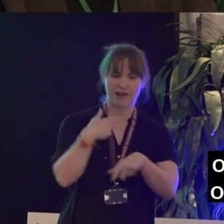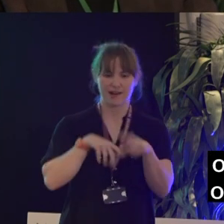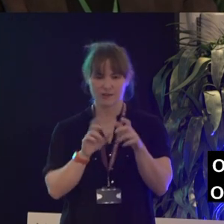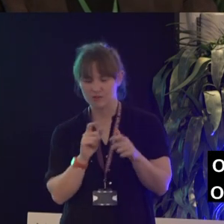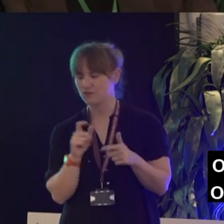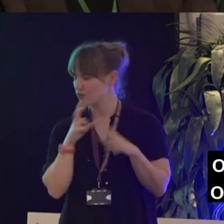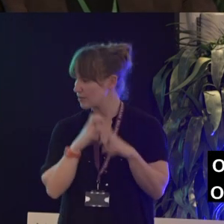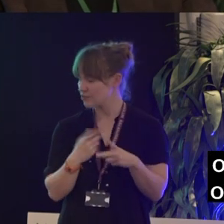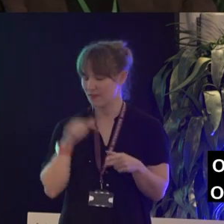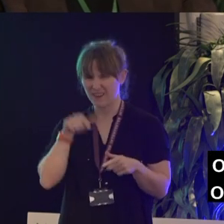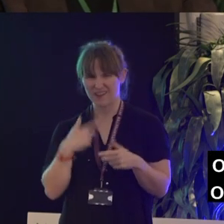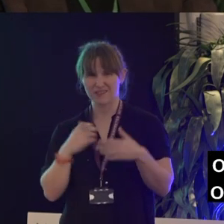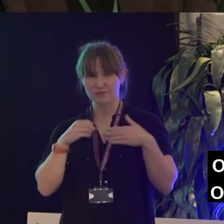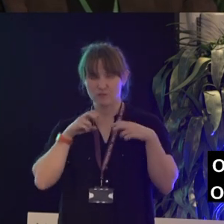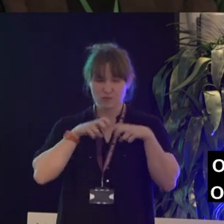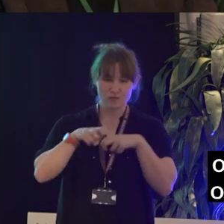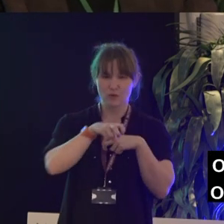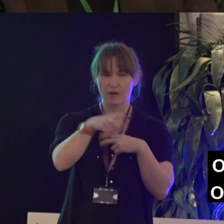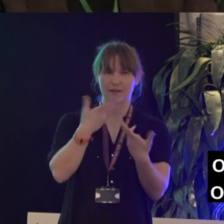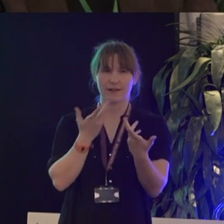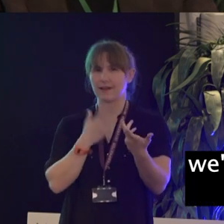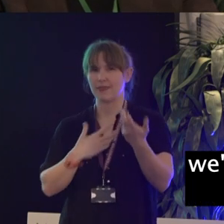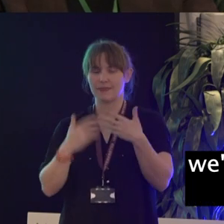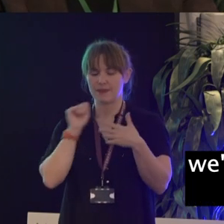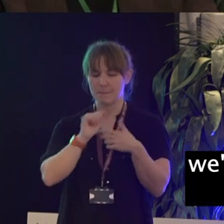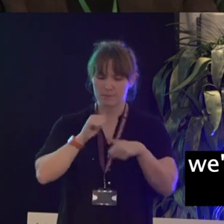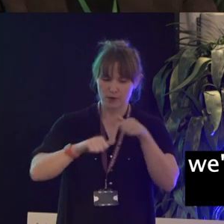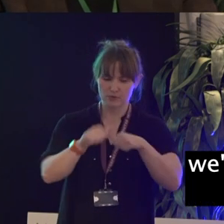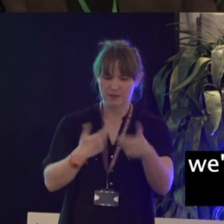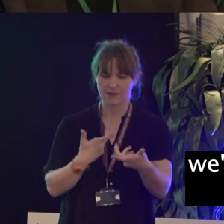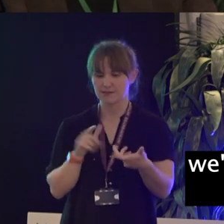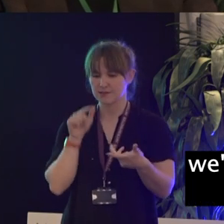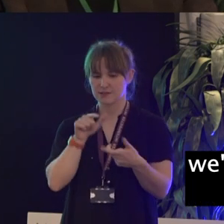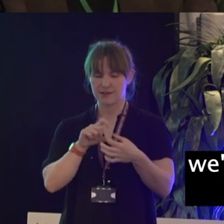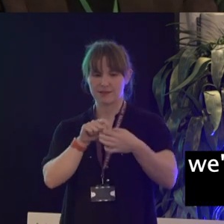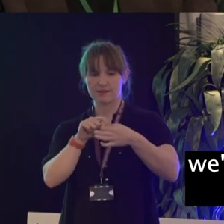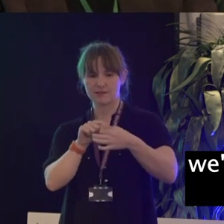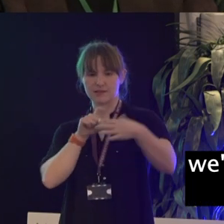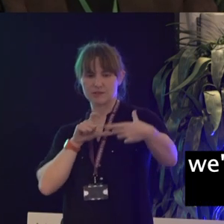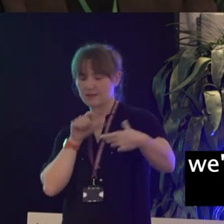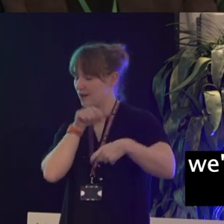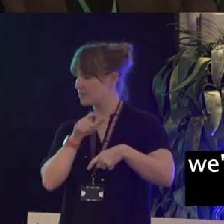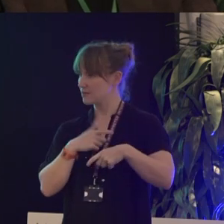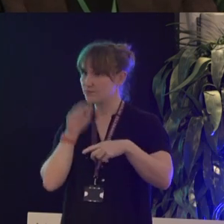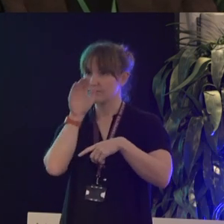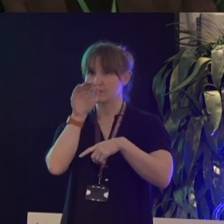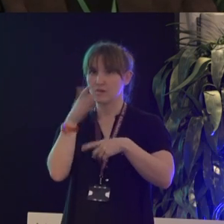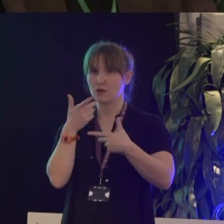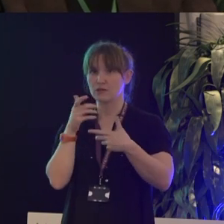the entire journey and sort of like distance with which we've interacted with the program beyond our